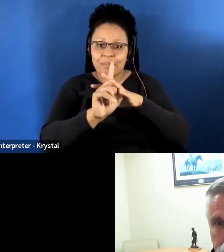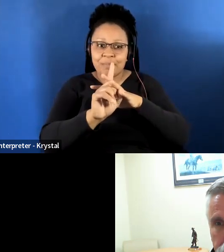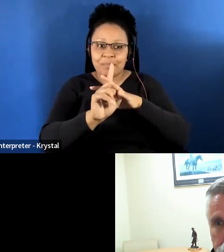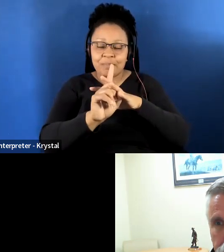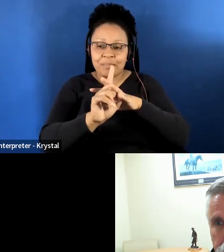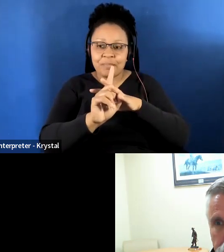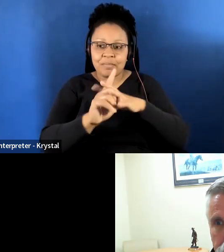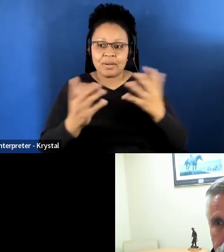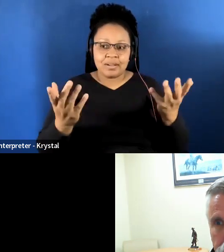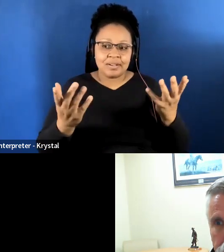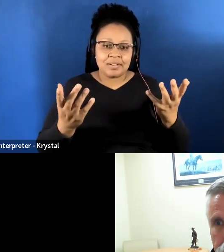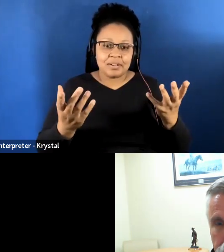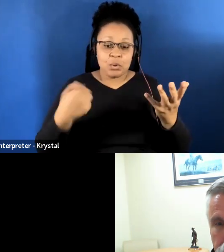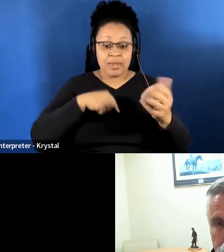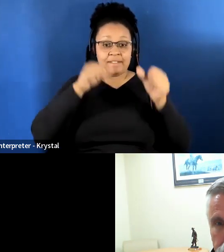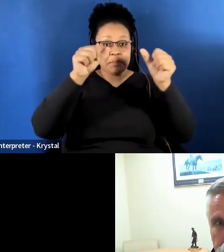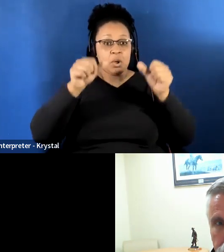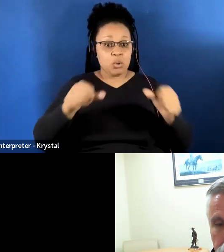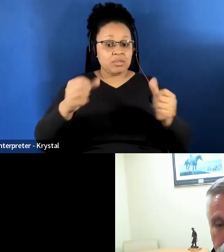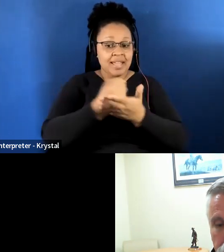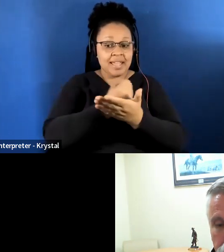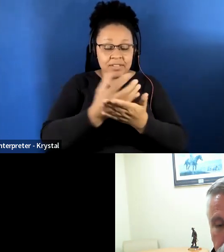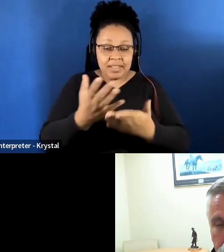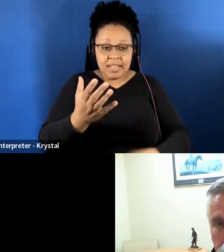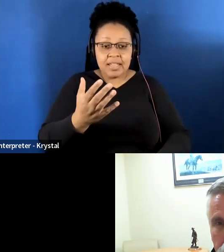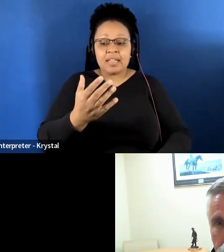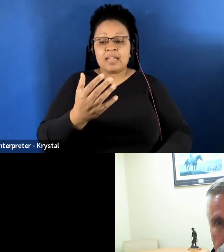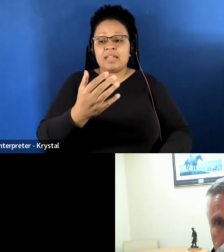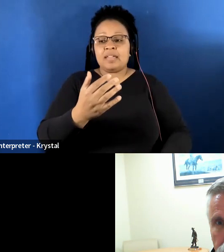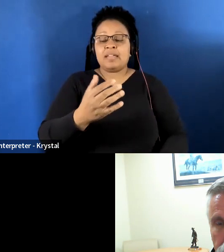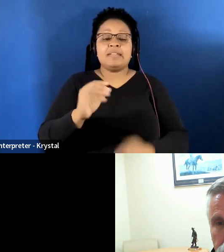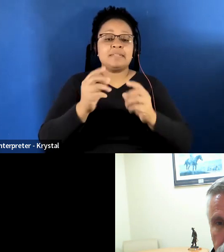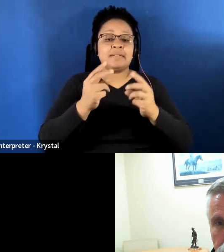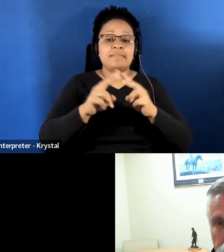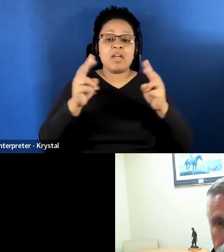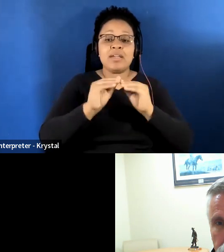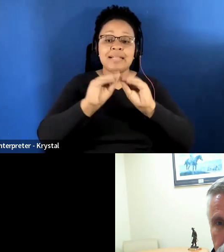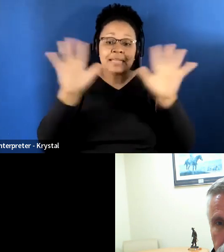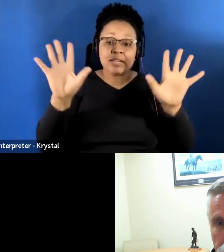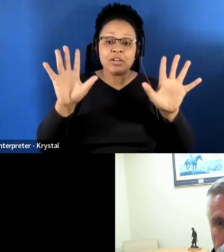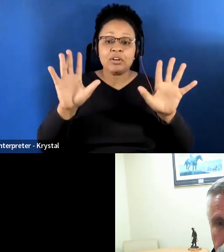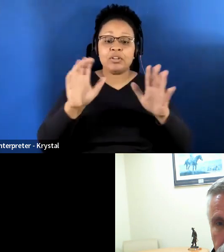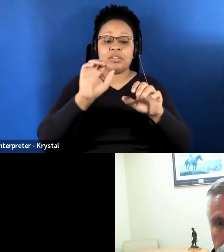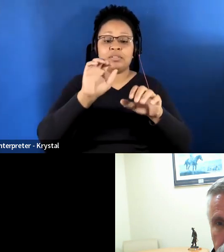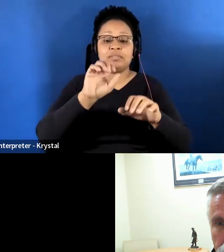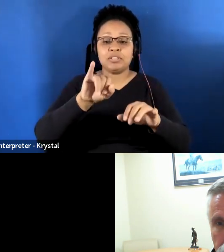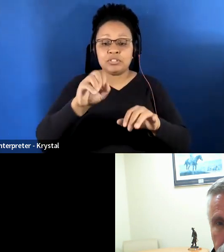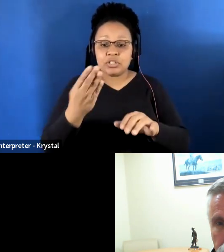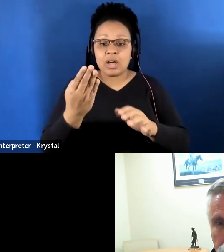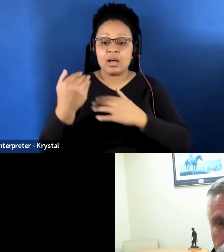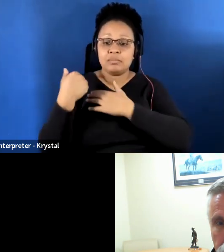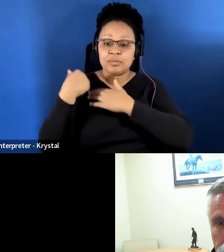And we've all posted everything. It's been very clear what the job was or anything like that, but